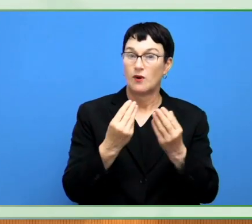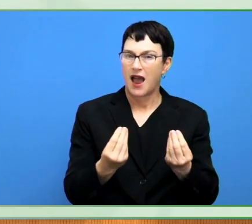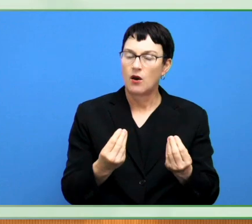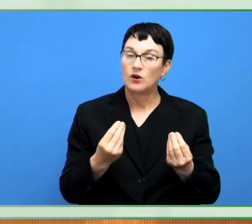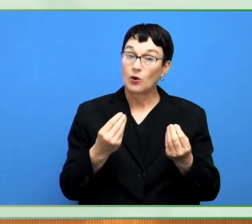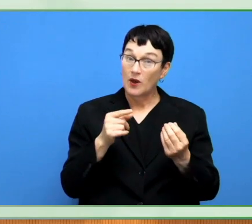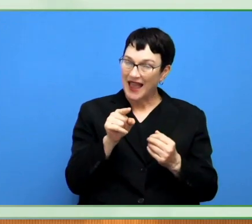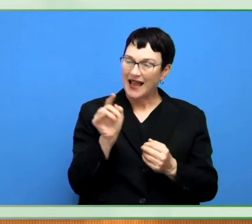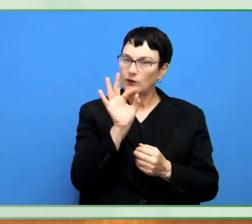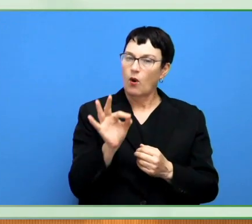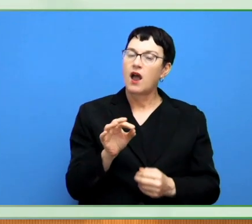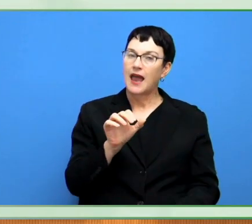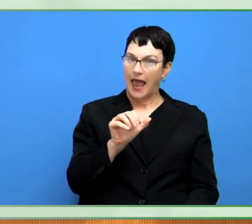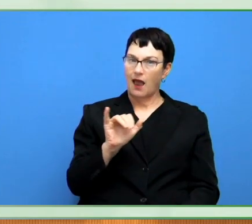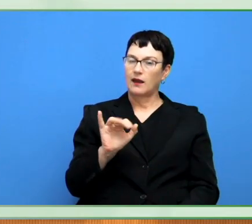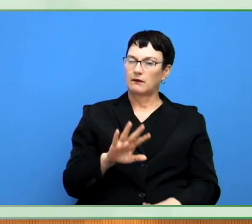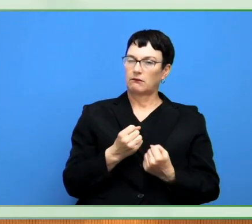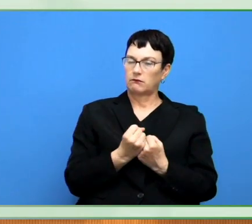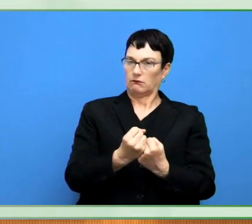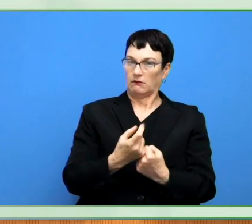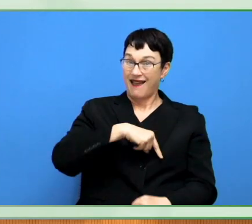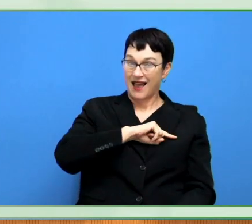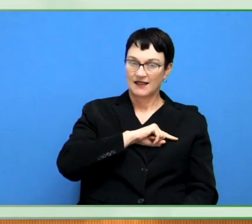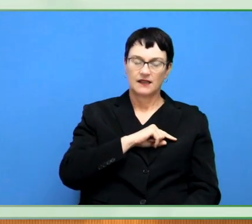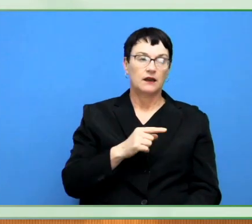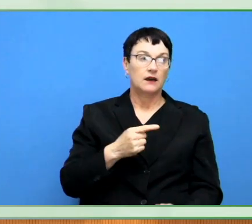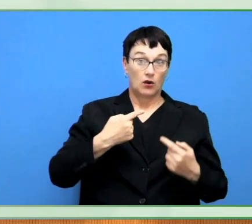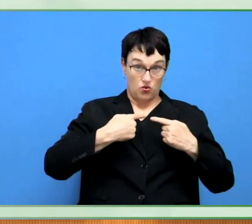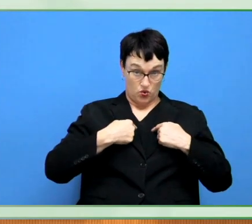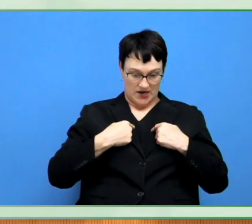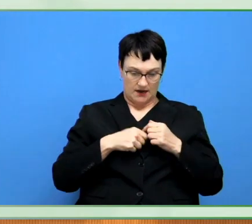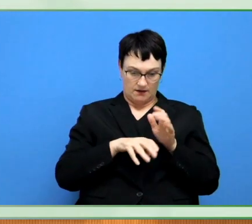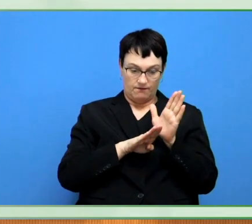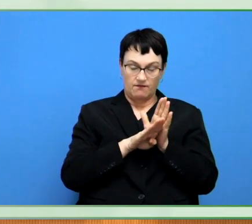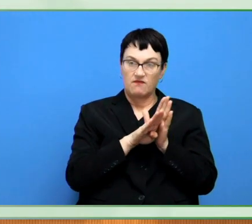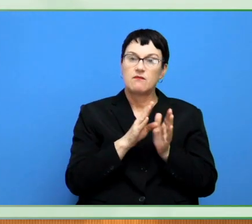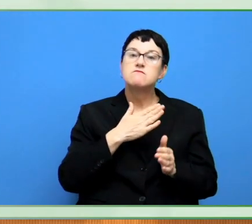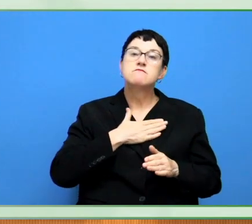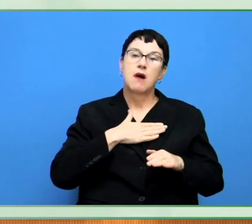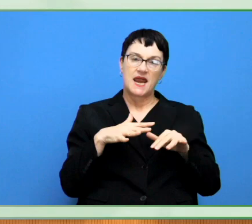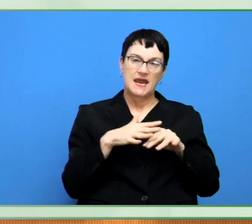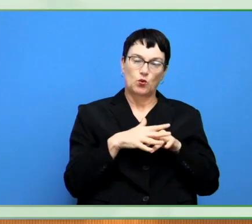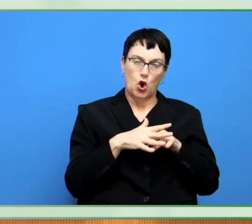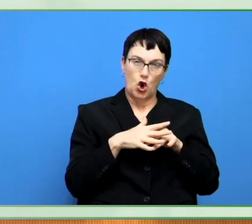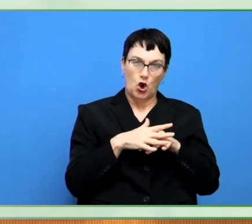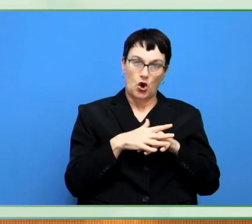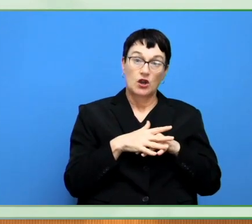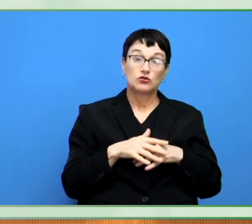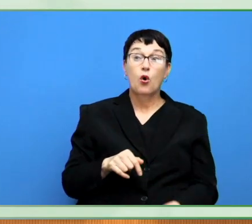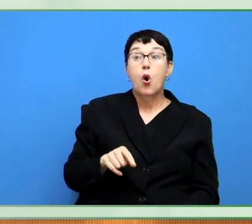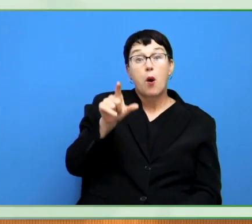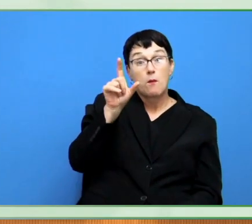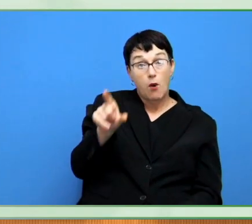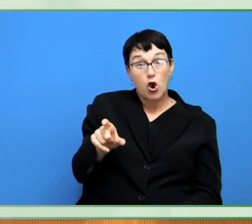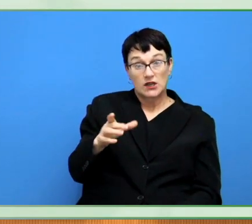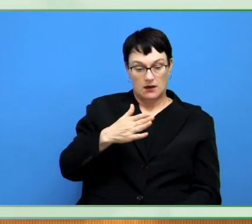way we will have is we develop our own neural network that requires the signals from the users. So we will